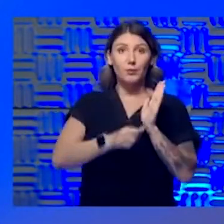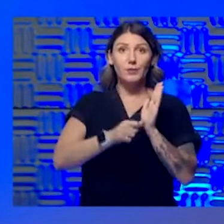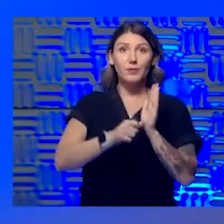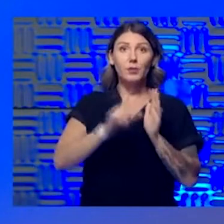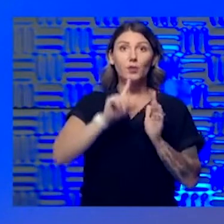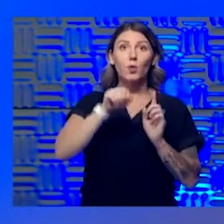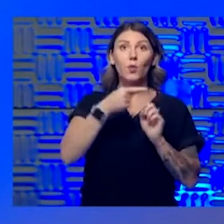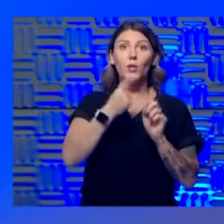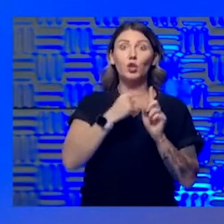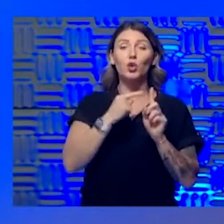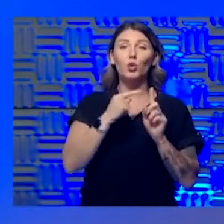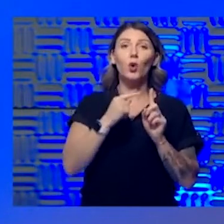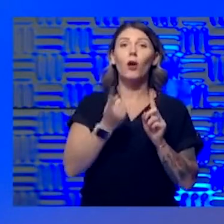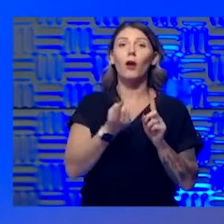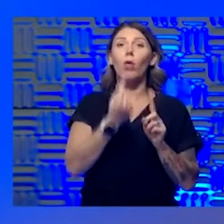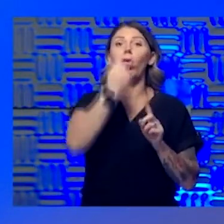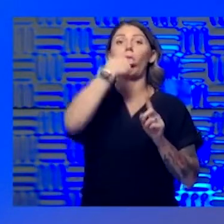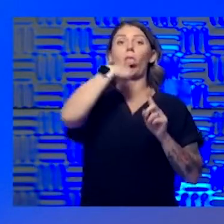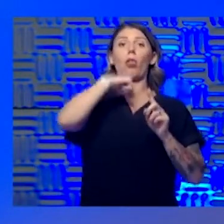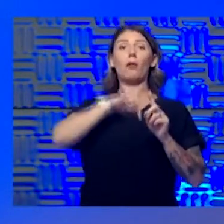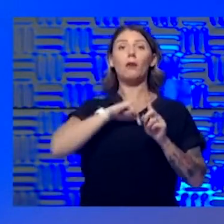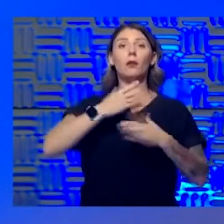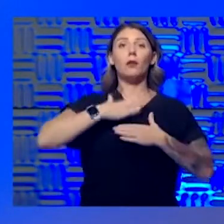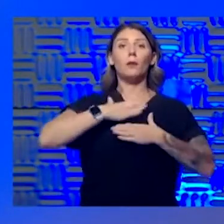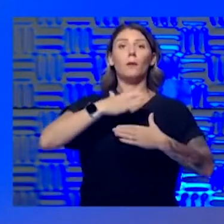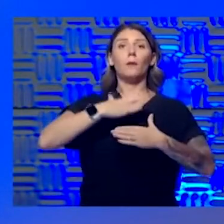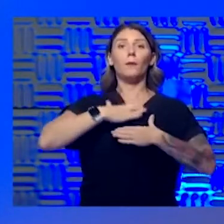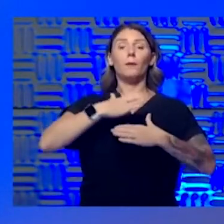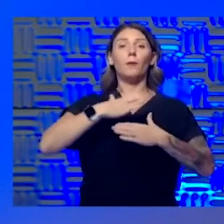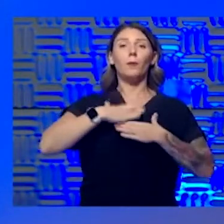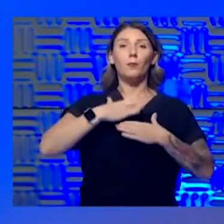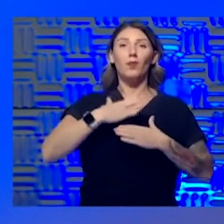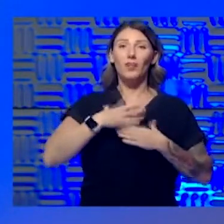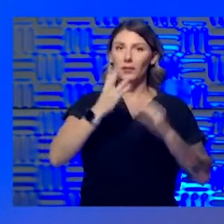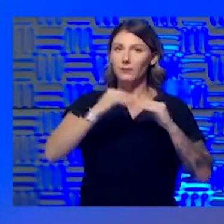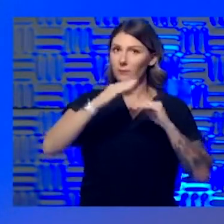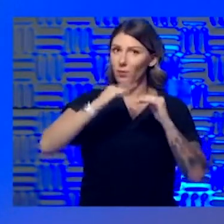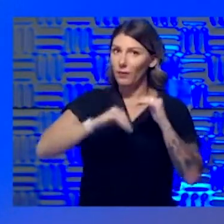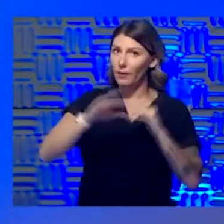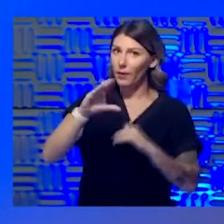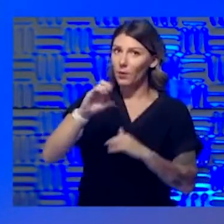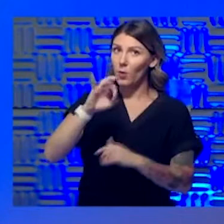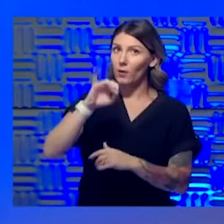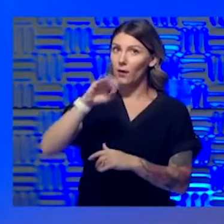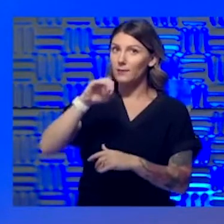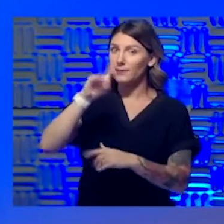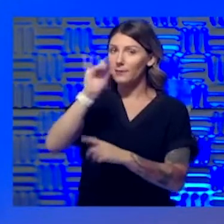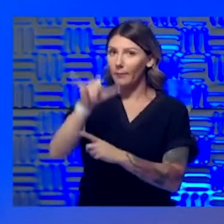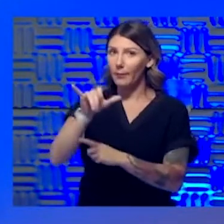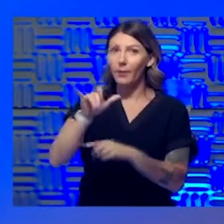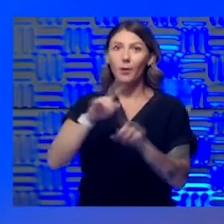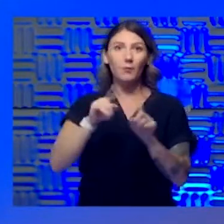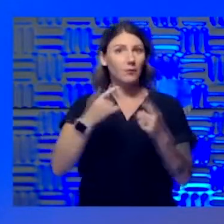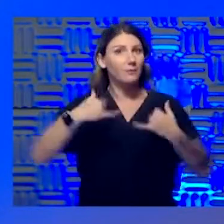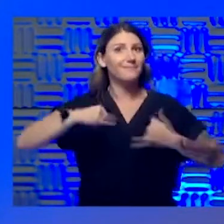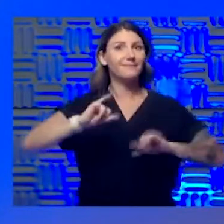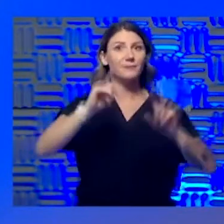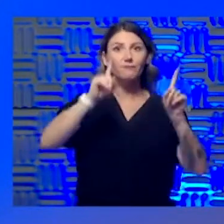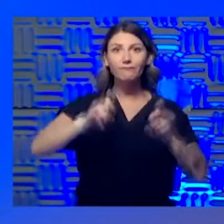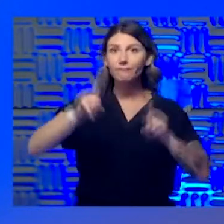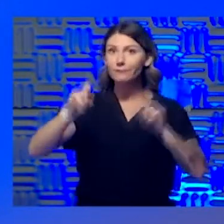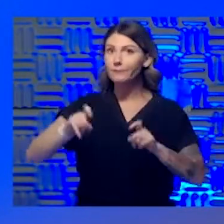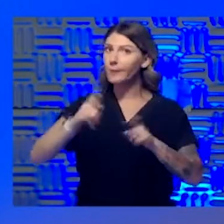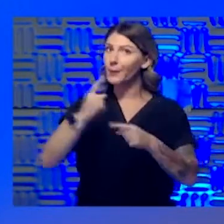intubated, an operation, that's a little bit more than a colonoscopy, but we are still screening people on the